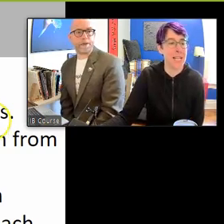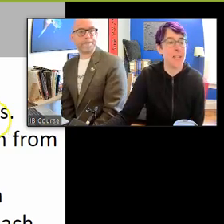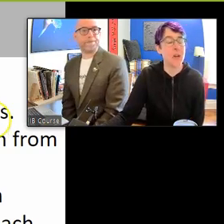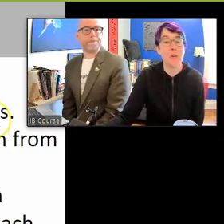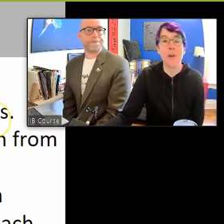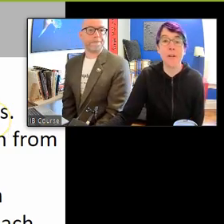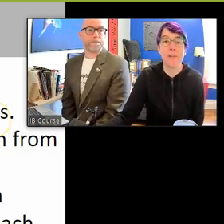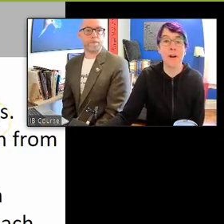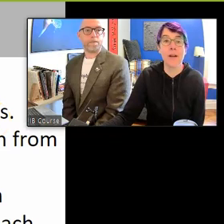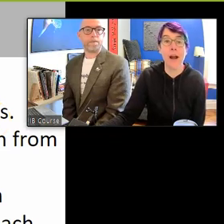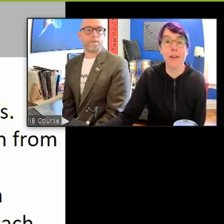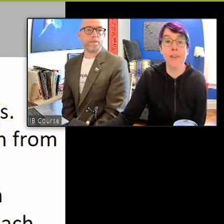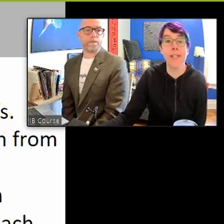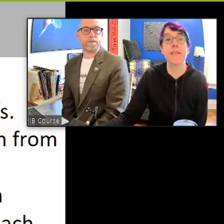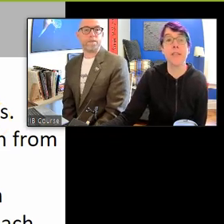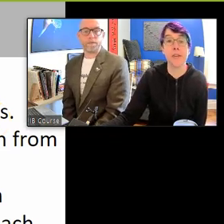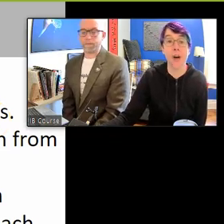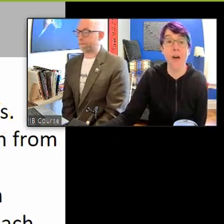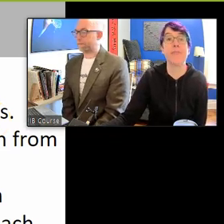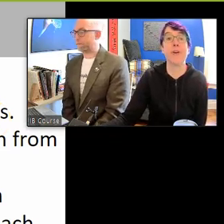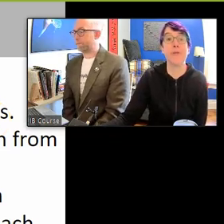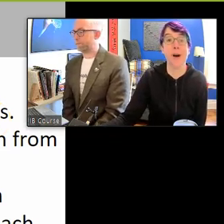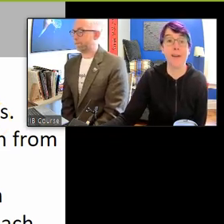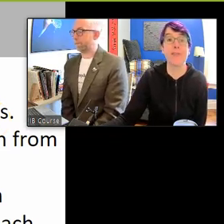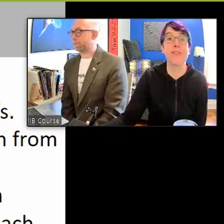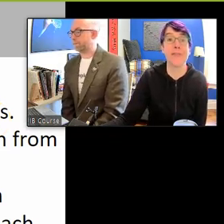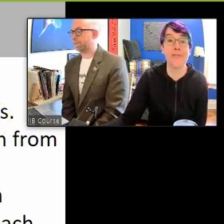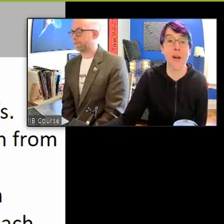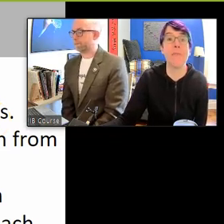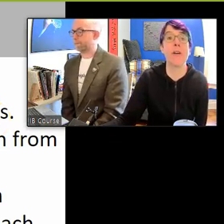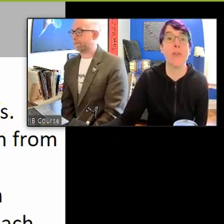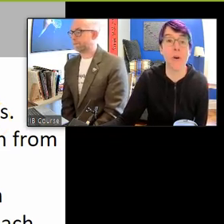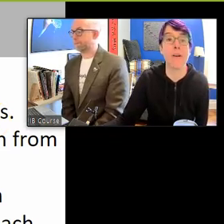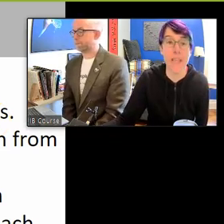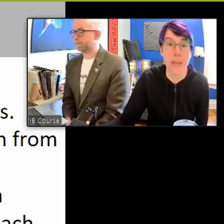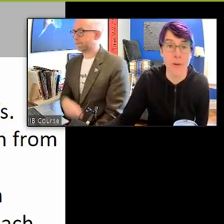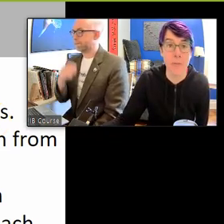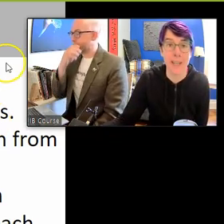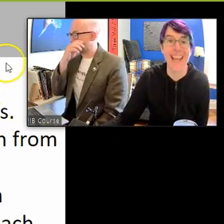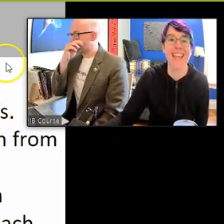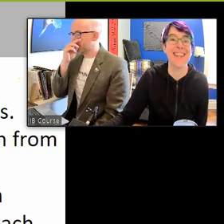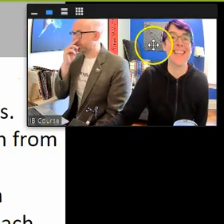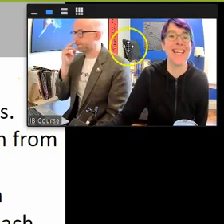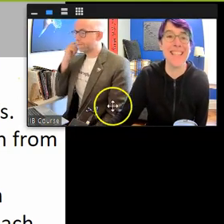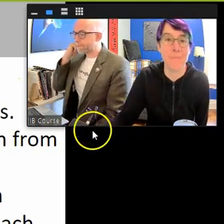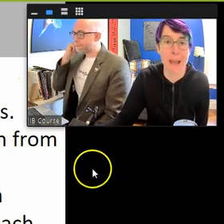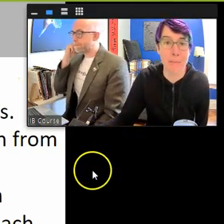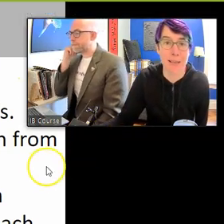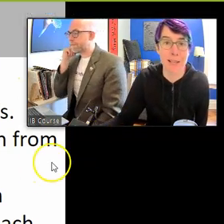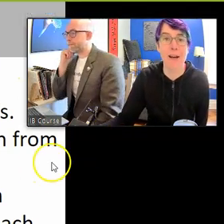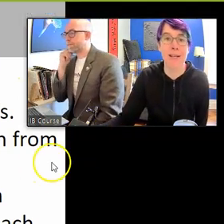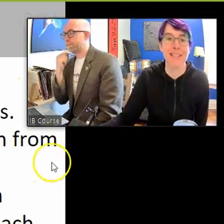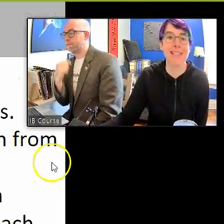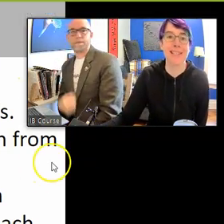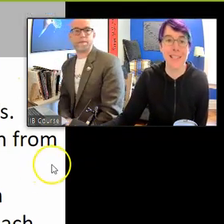RFC. So the colder you are, the harder it is to offload oxygen from your hemoglobin. And these